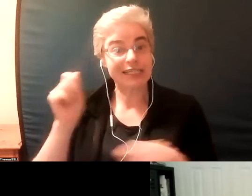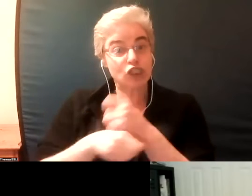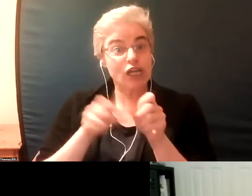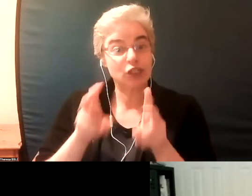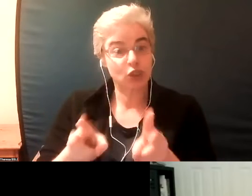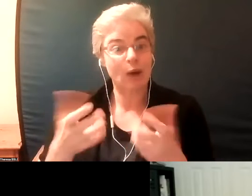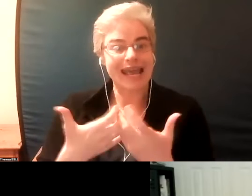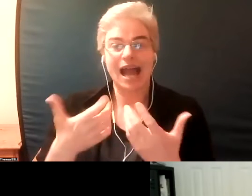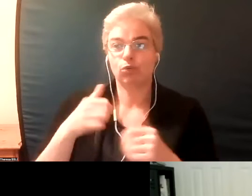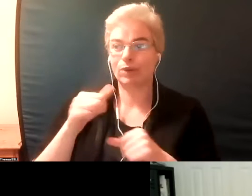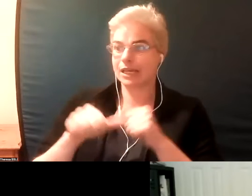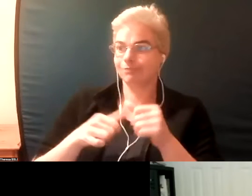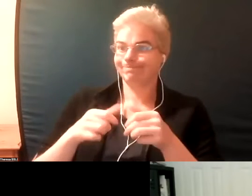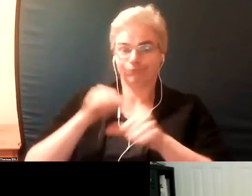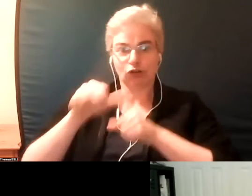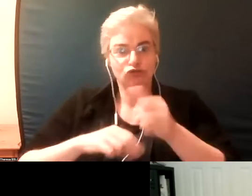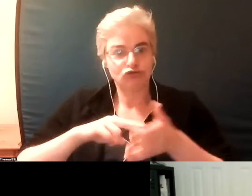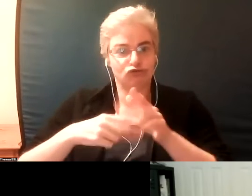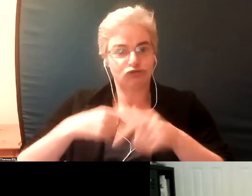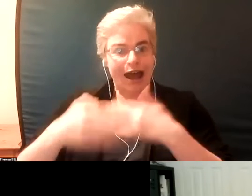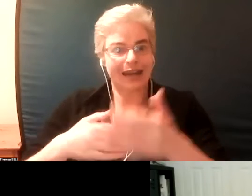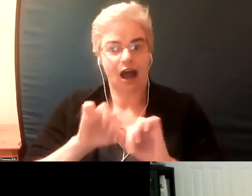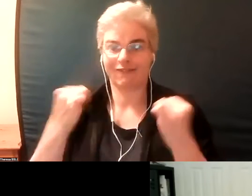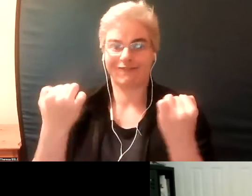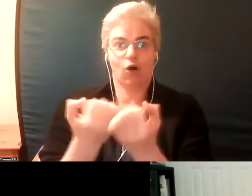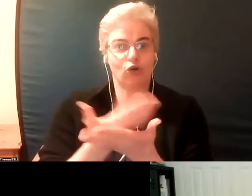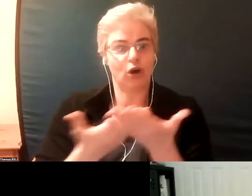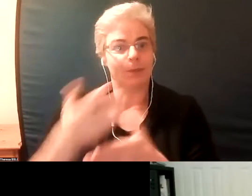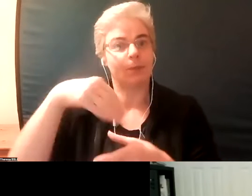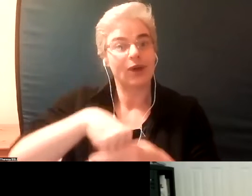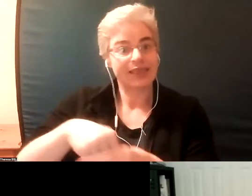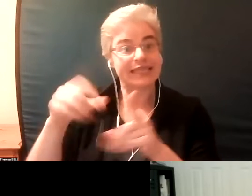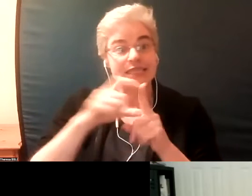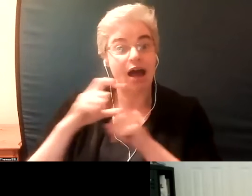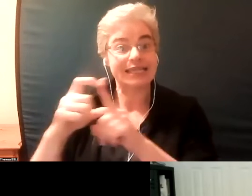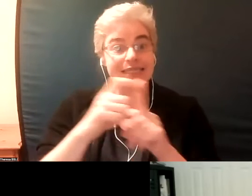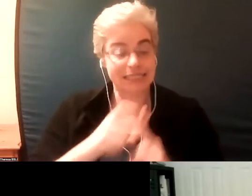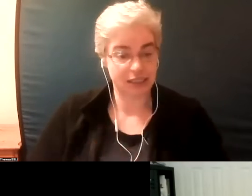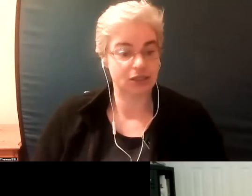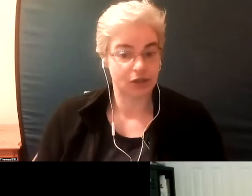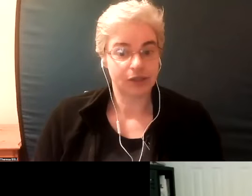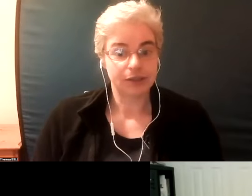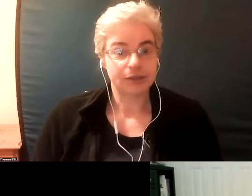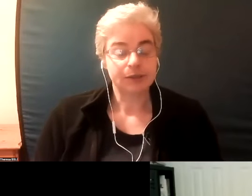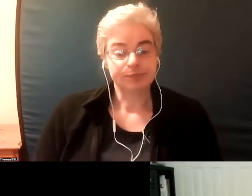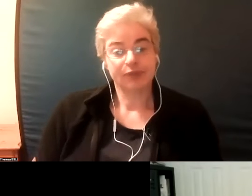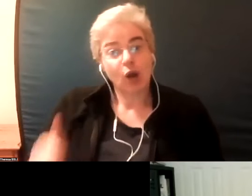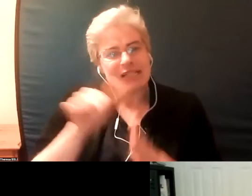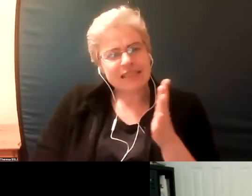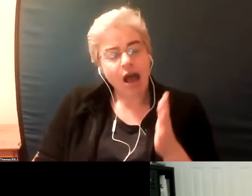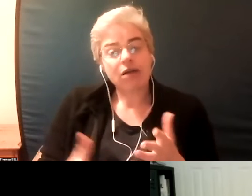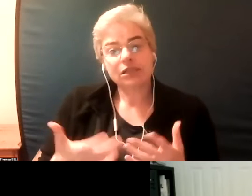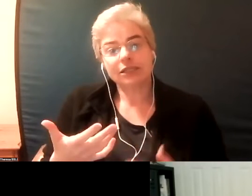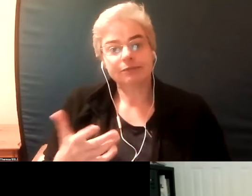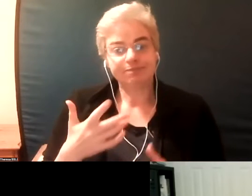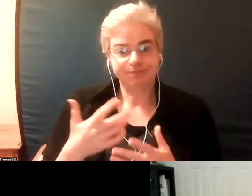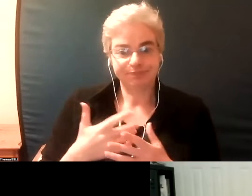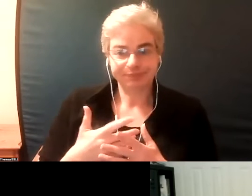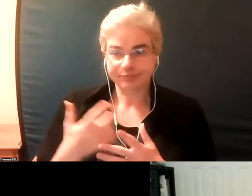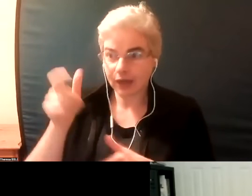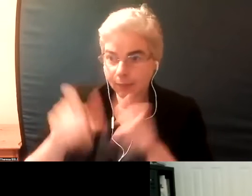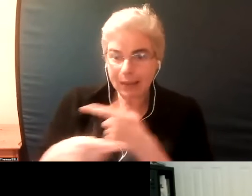we ran as a forum within the diocese. We kind of started to find that